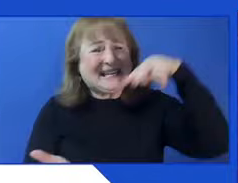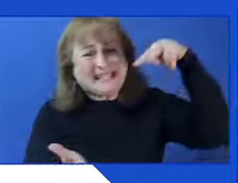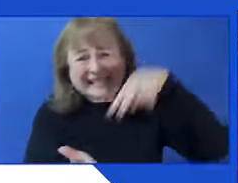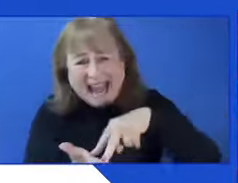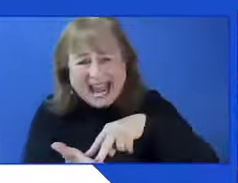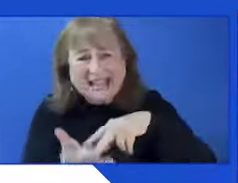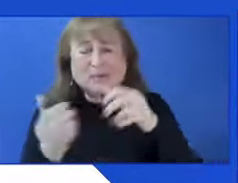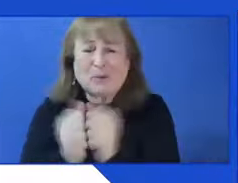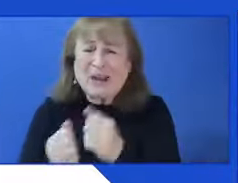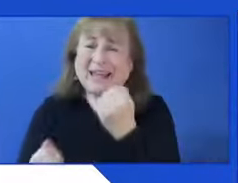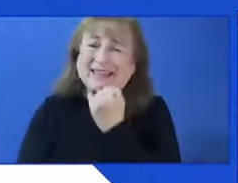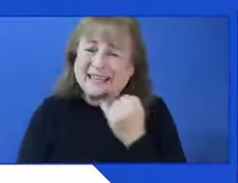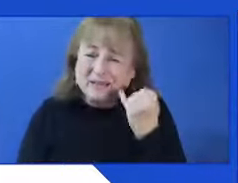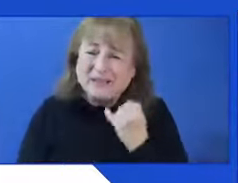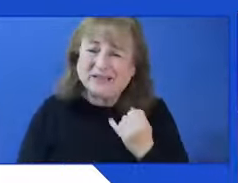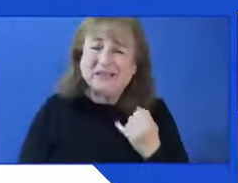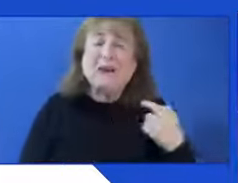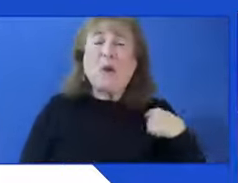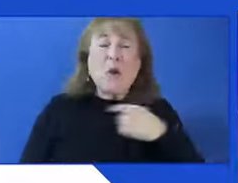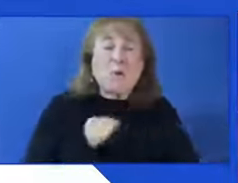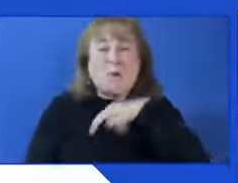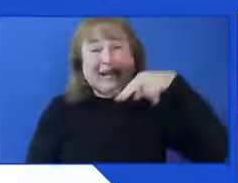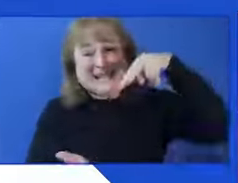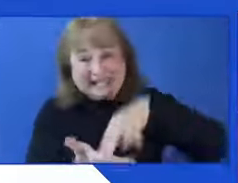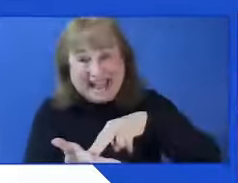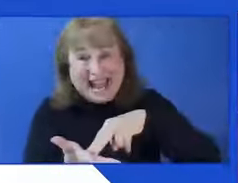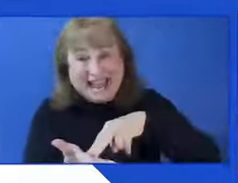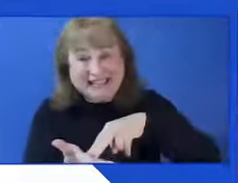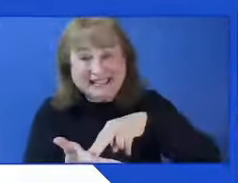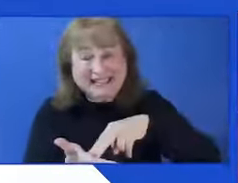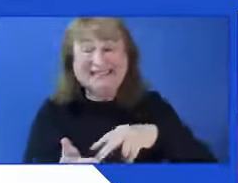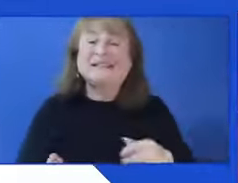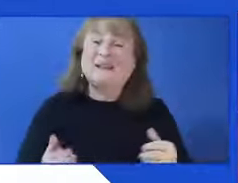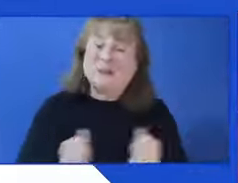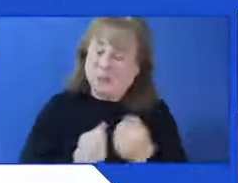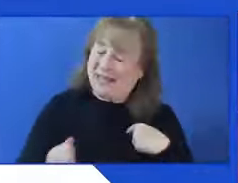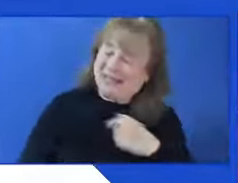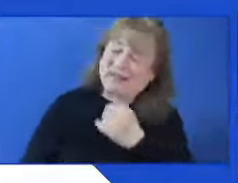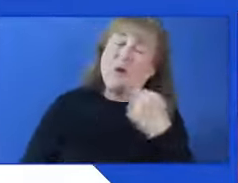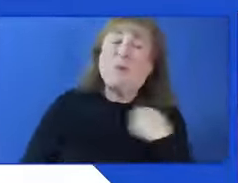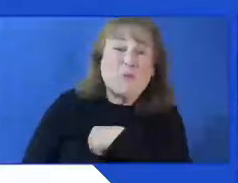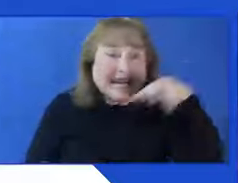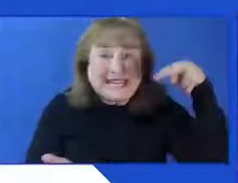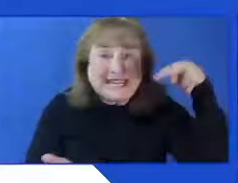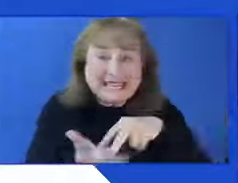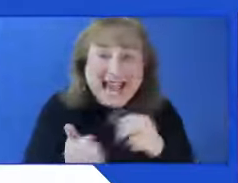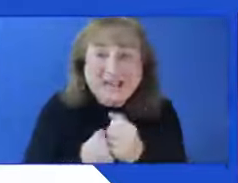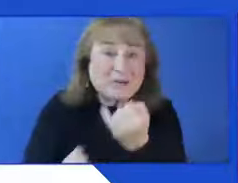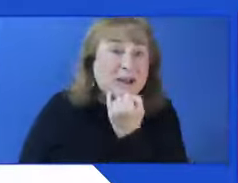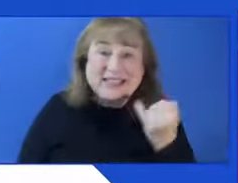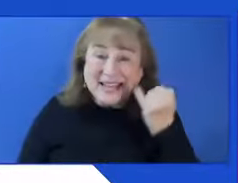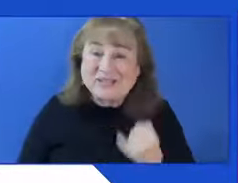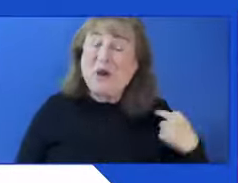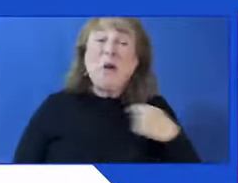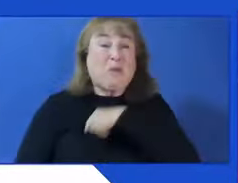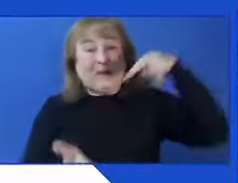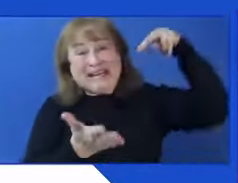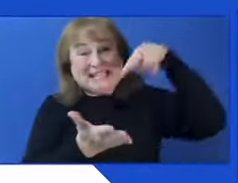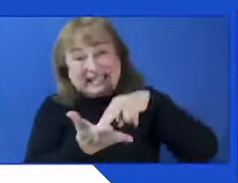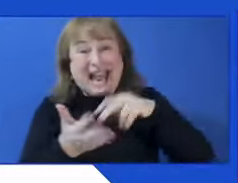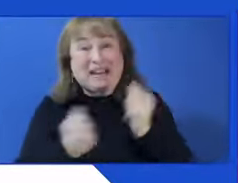stand. We stand. We stand. We